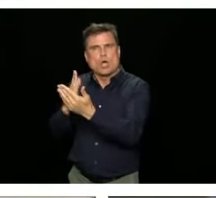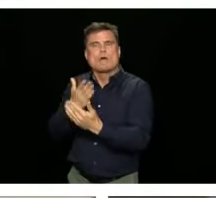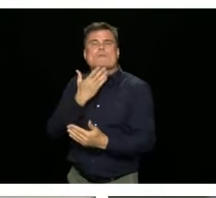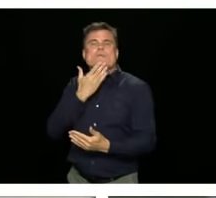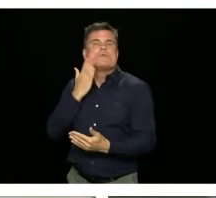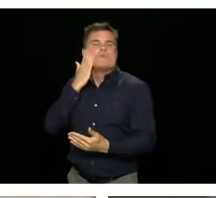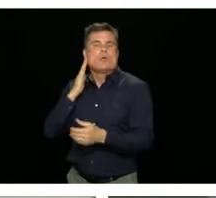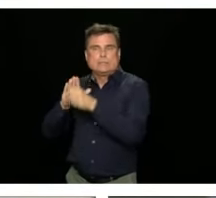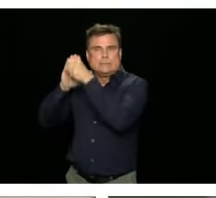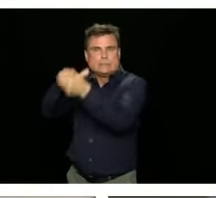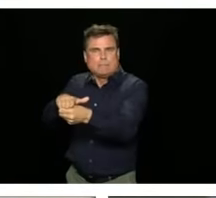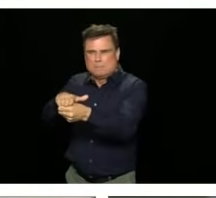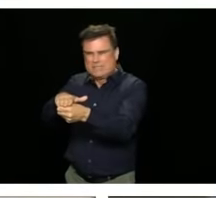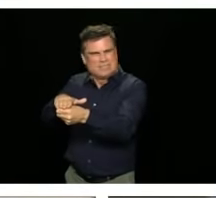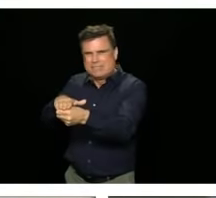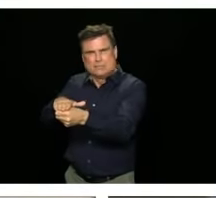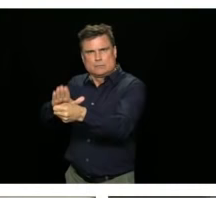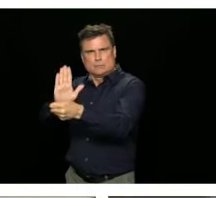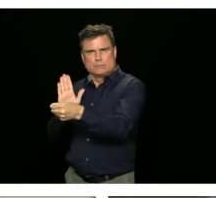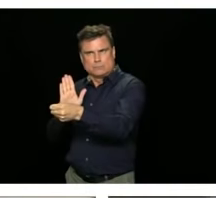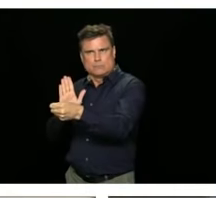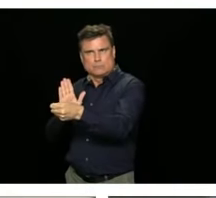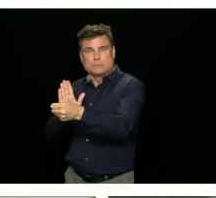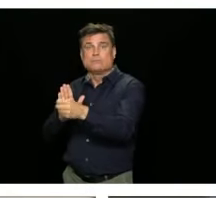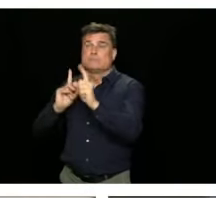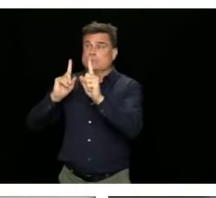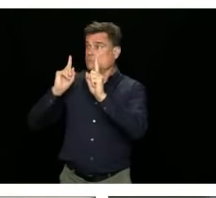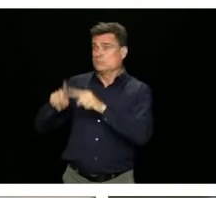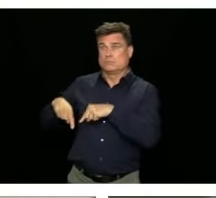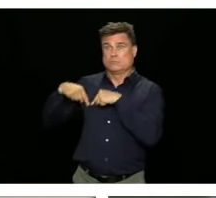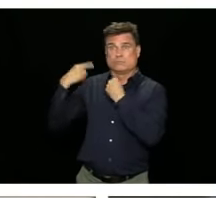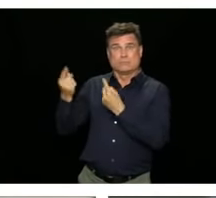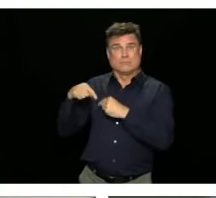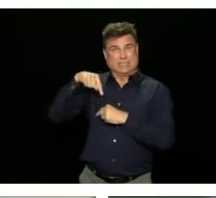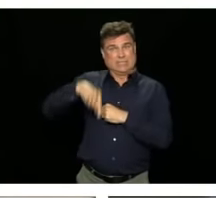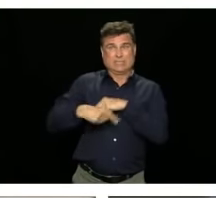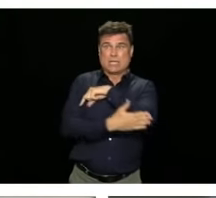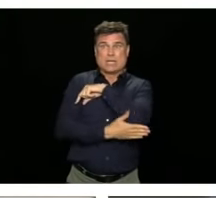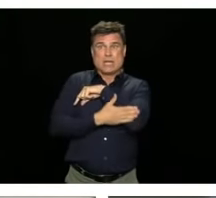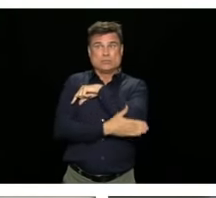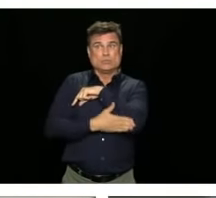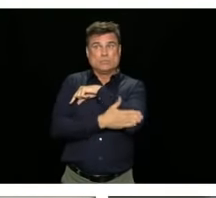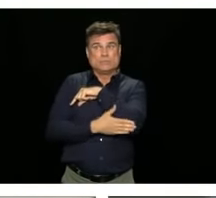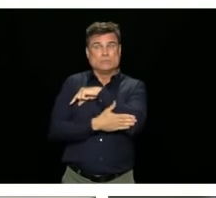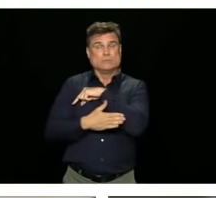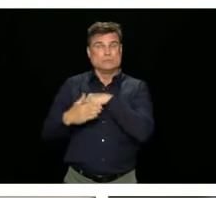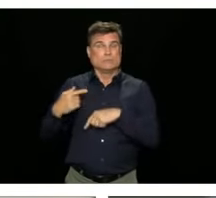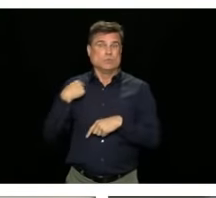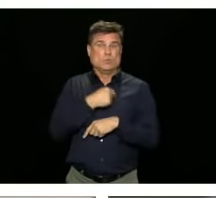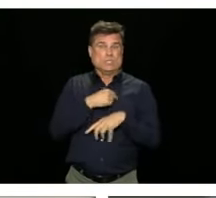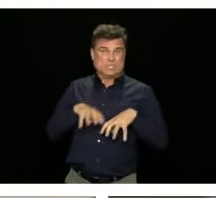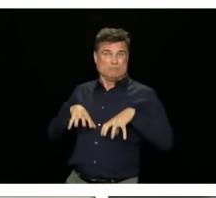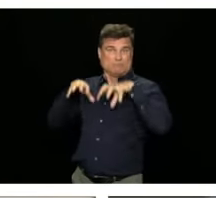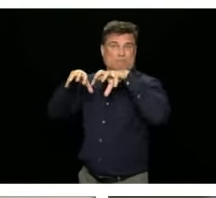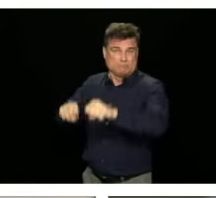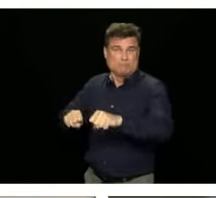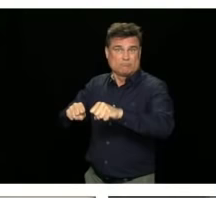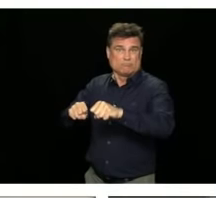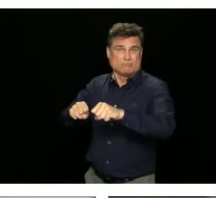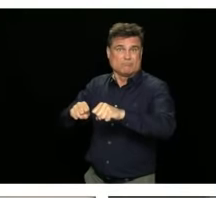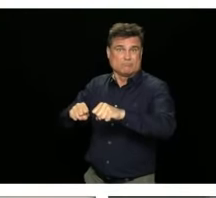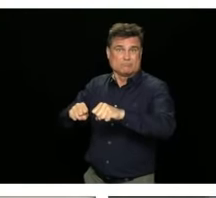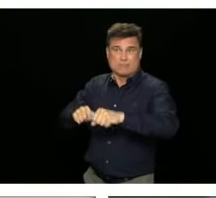everyday part of the fabric of our society. And in doing anti-racist work, we are looking at the ways